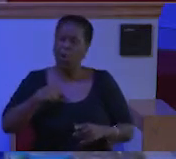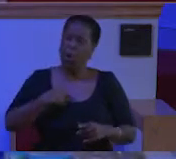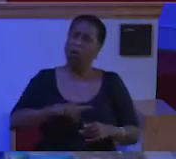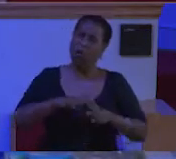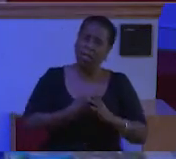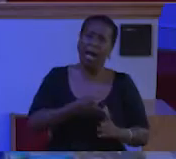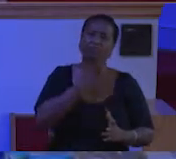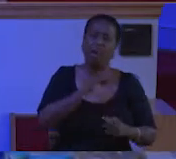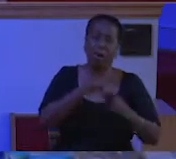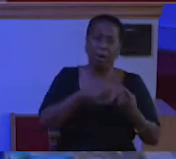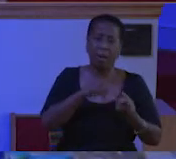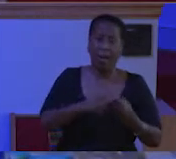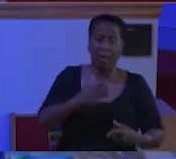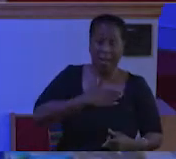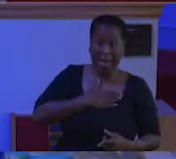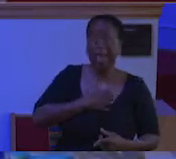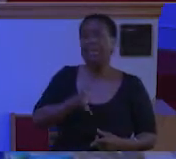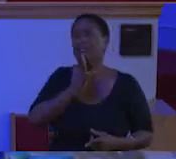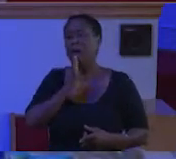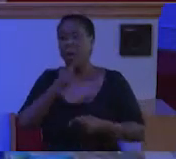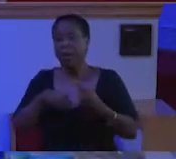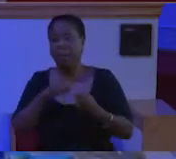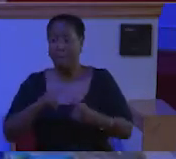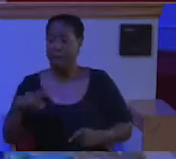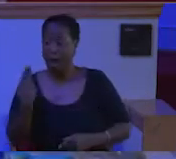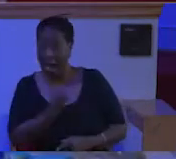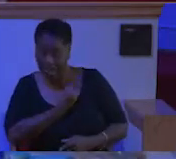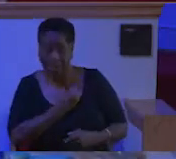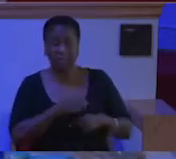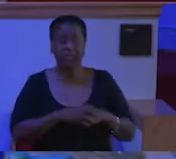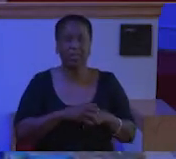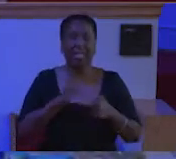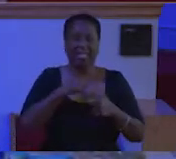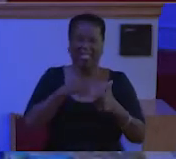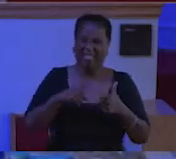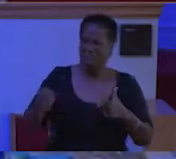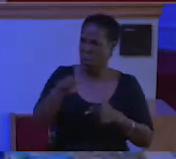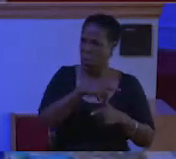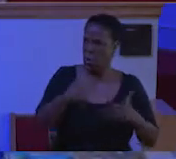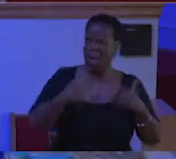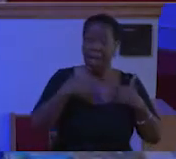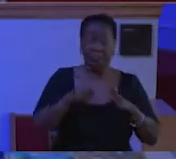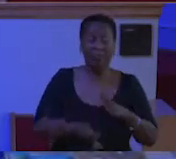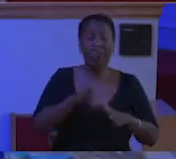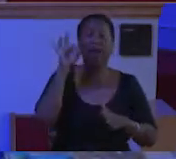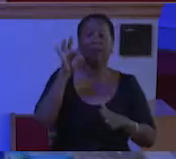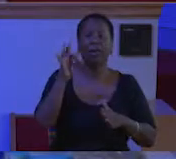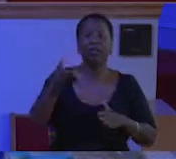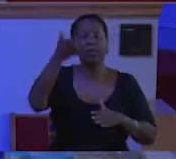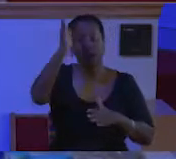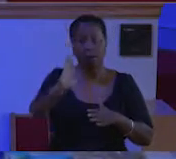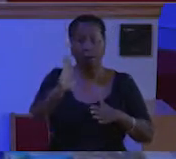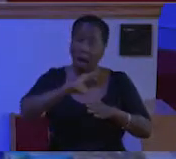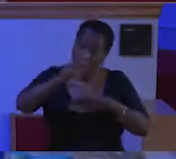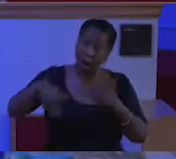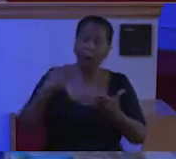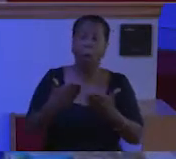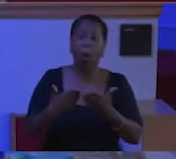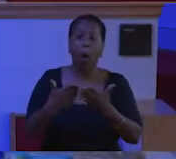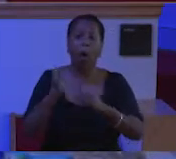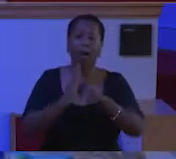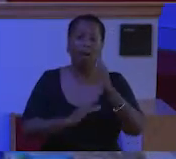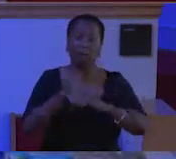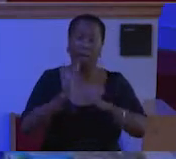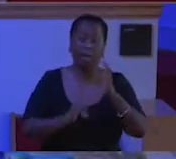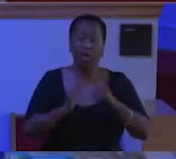talking about my and start talking about us, then you have discovered that the God of all